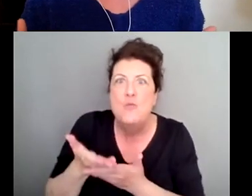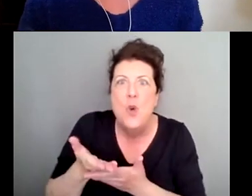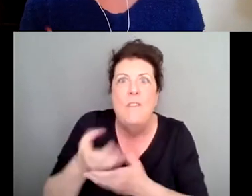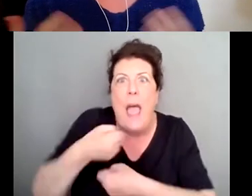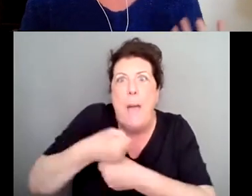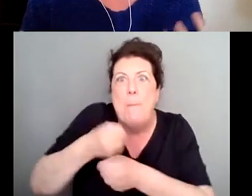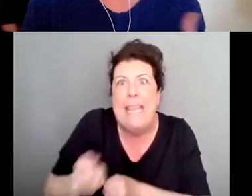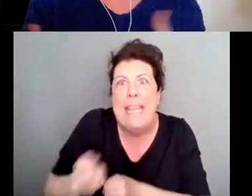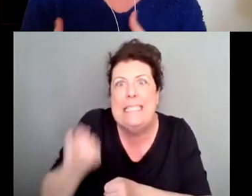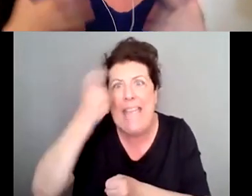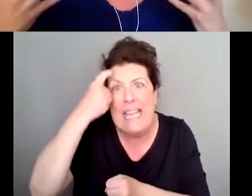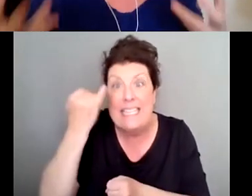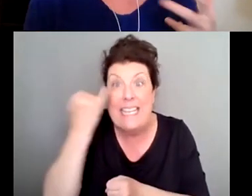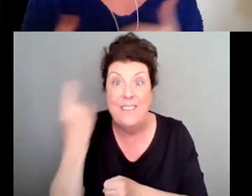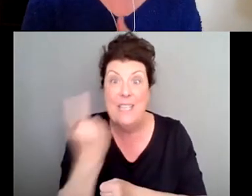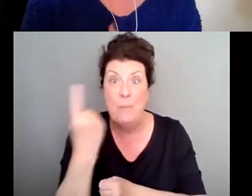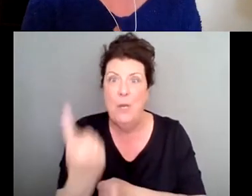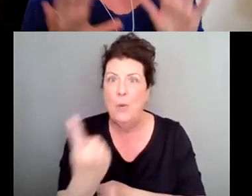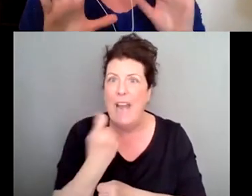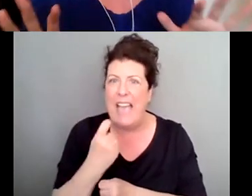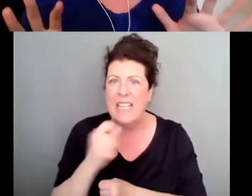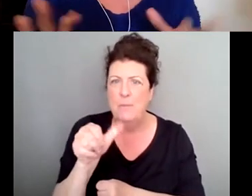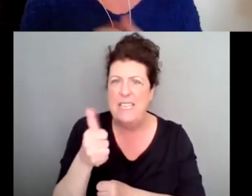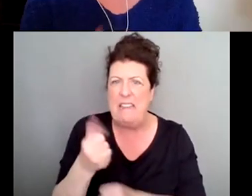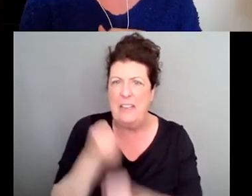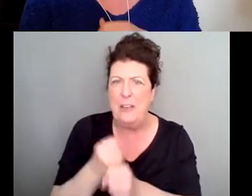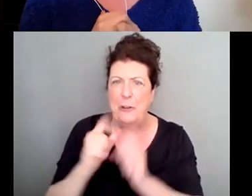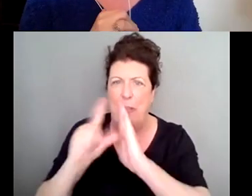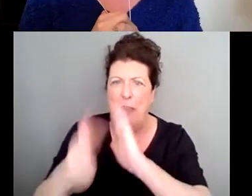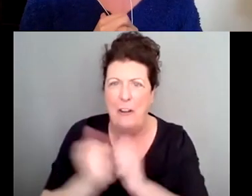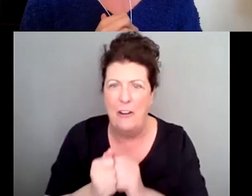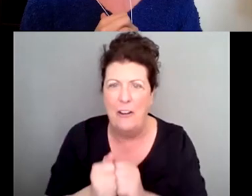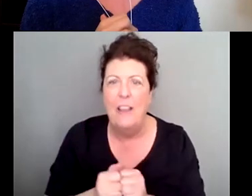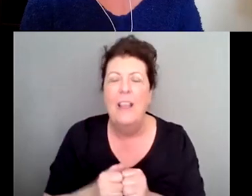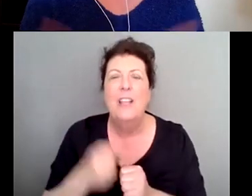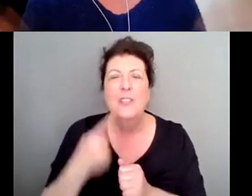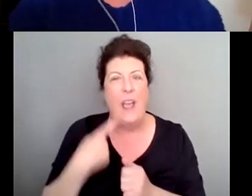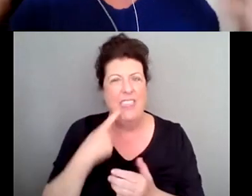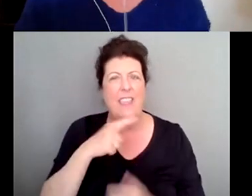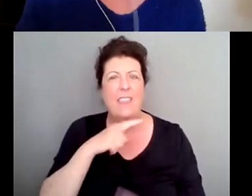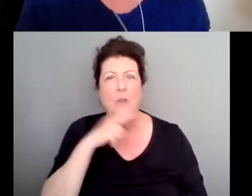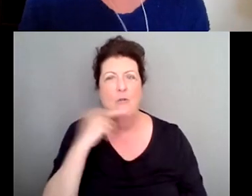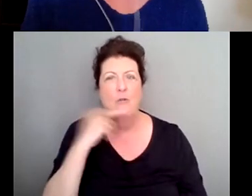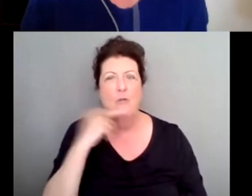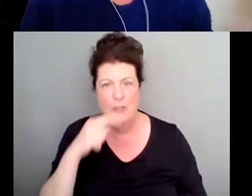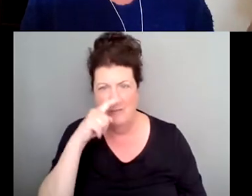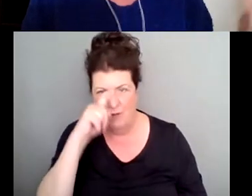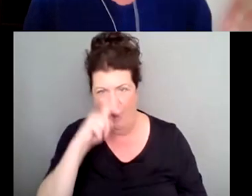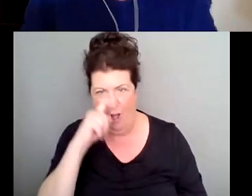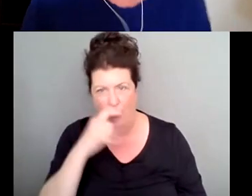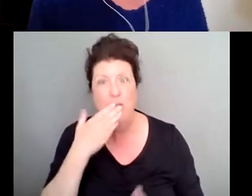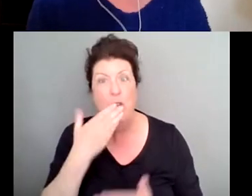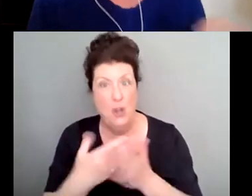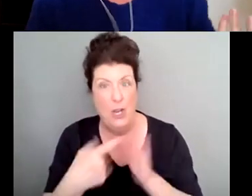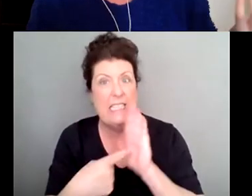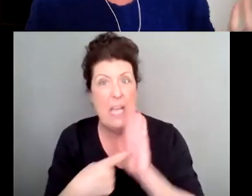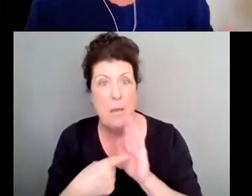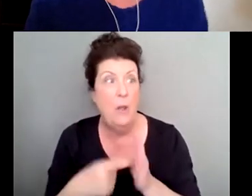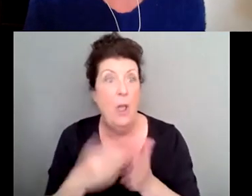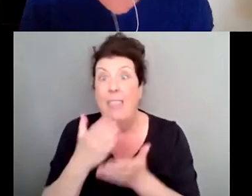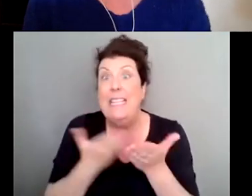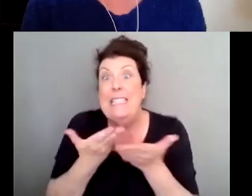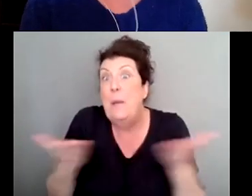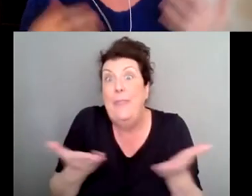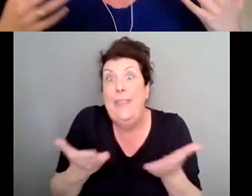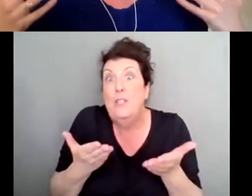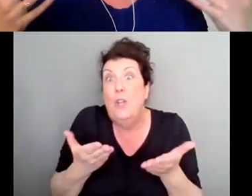years down the line? And it's, I feel like Russian Doll in the best way was a good example of like, some things are just part of your show.